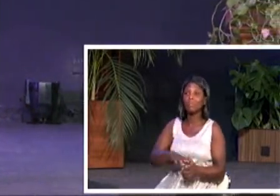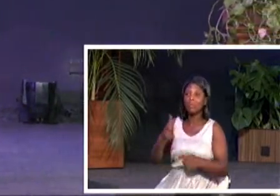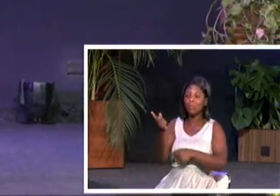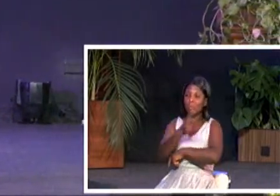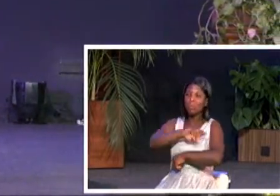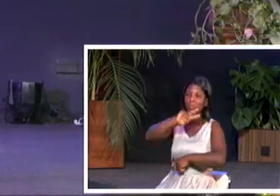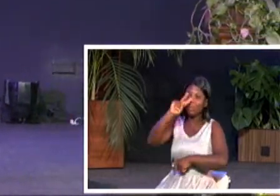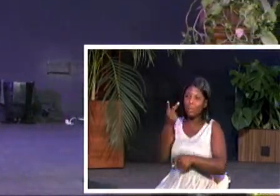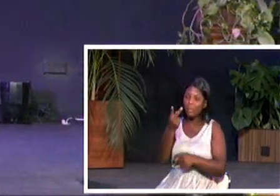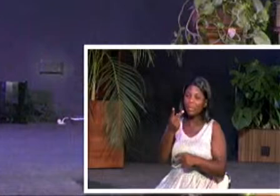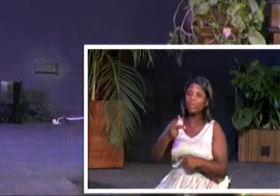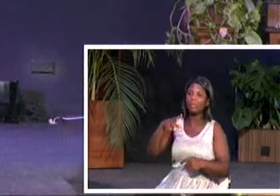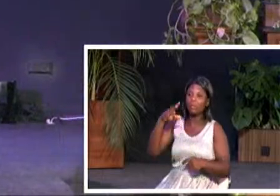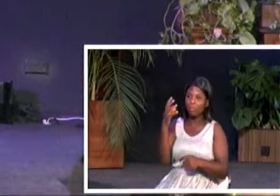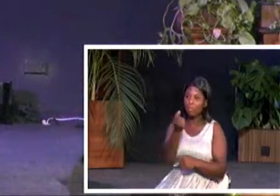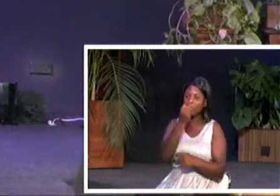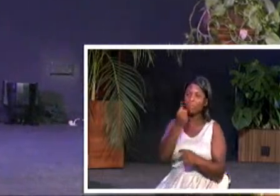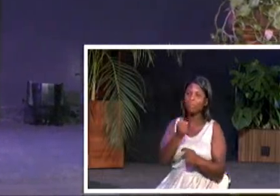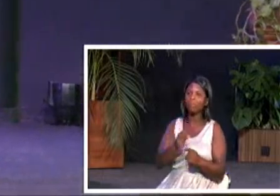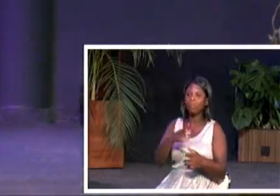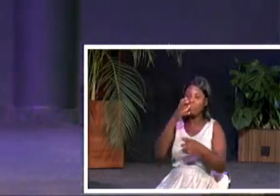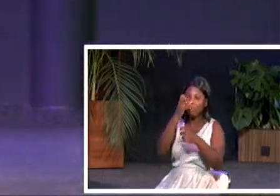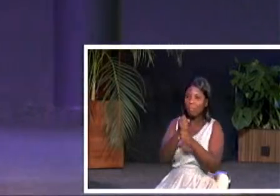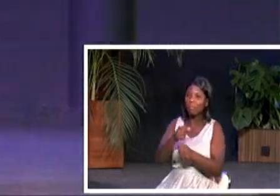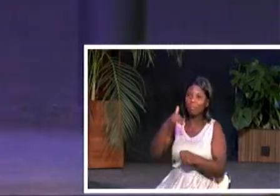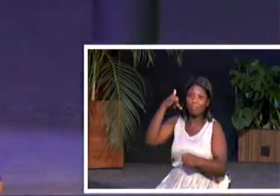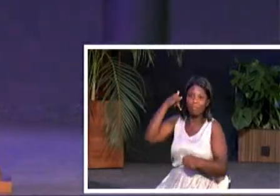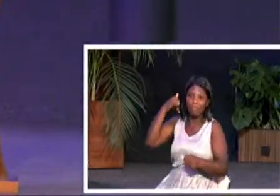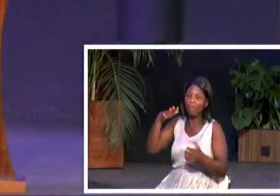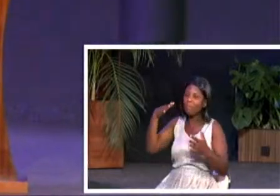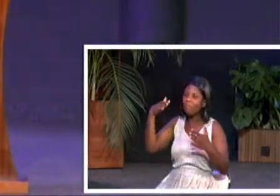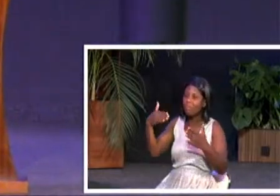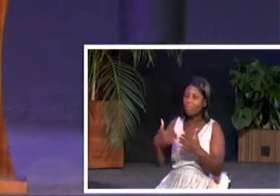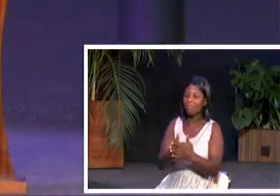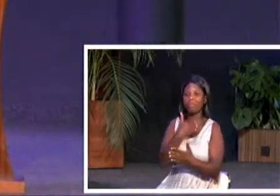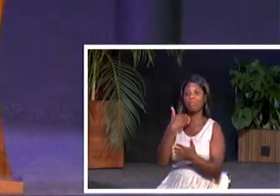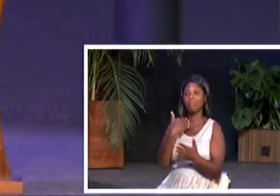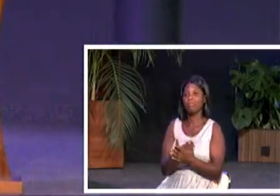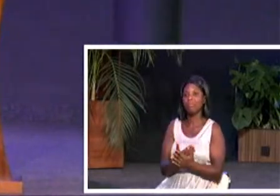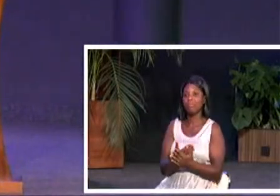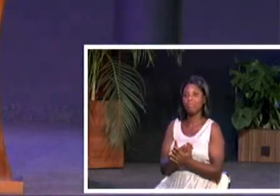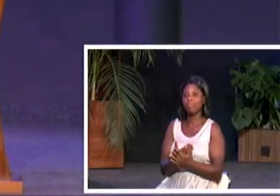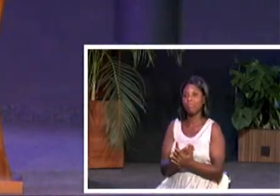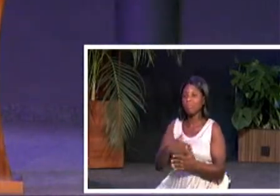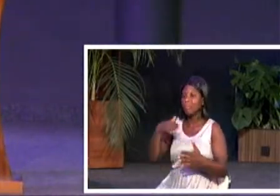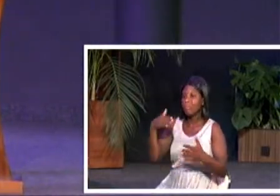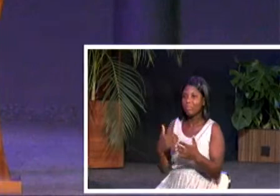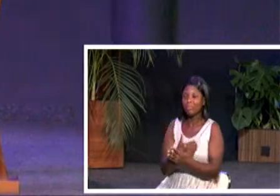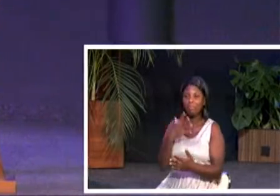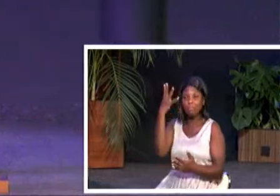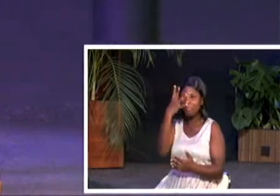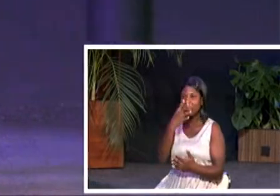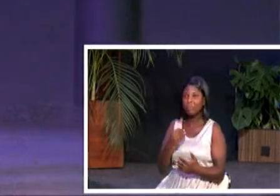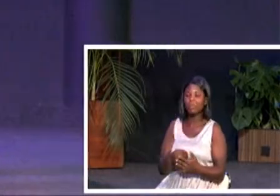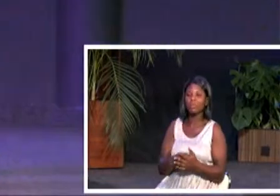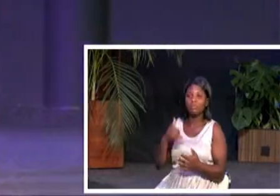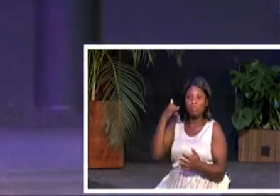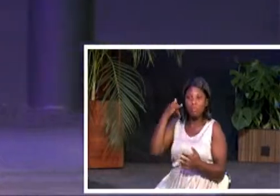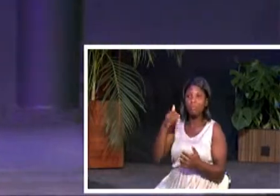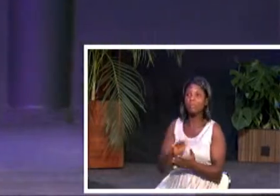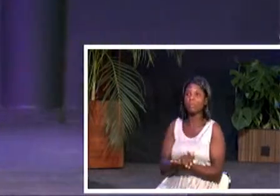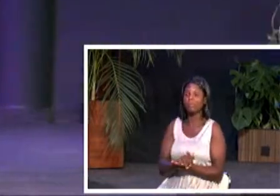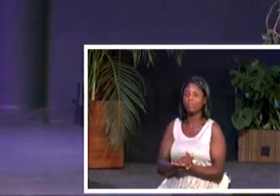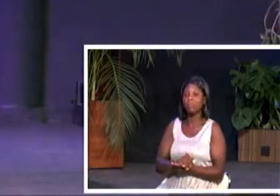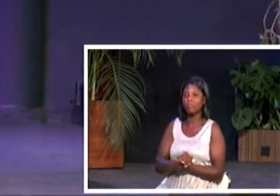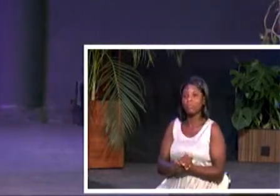phone. Smartphone for your learning, for your exploration, for making life simple for yourself.